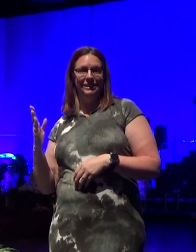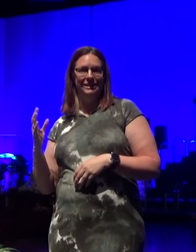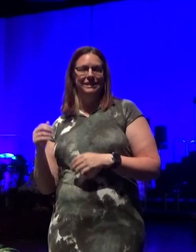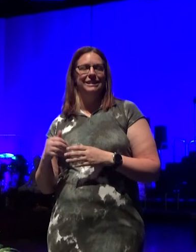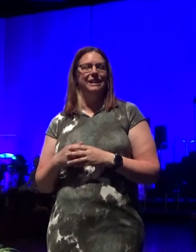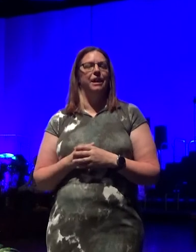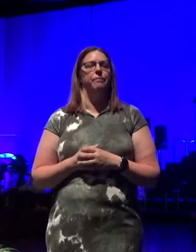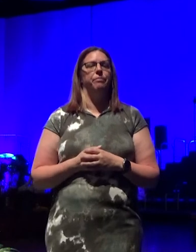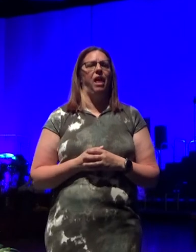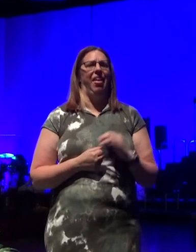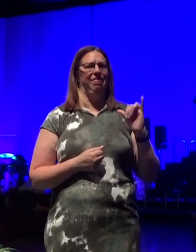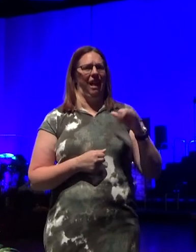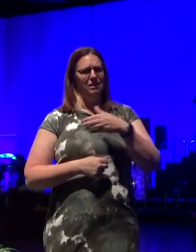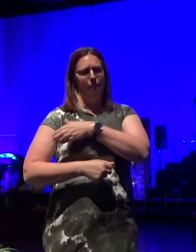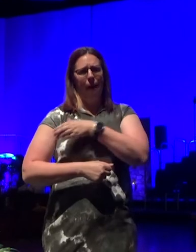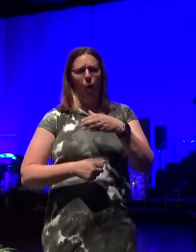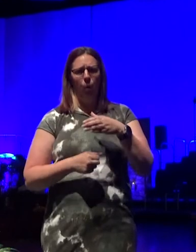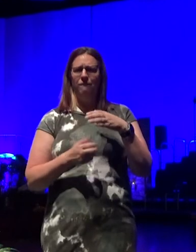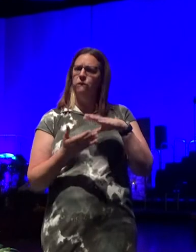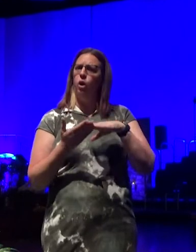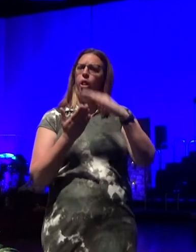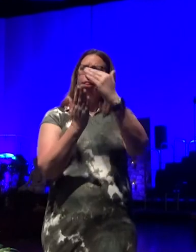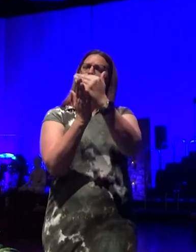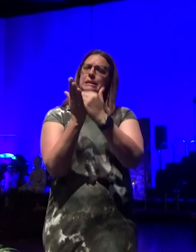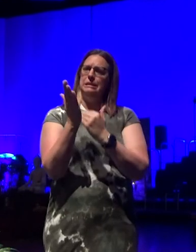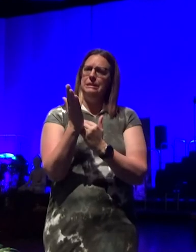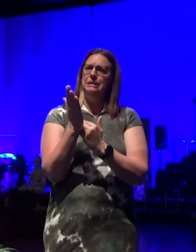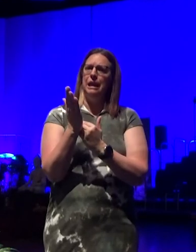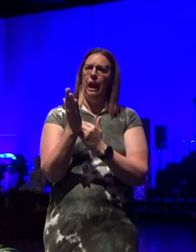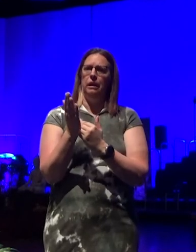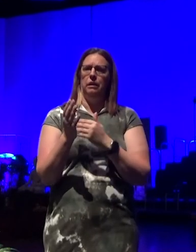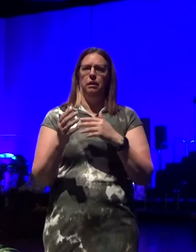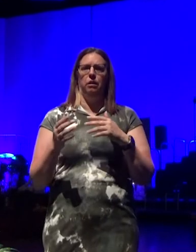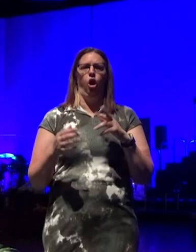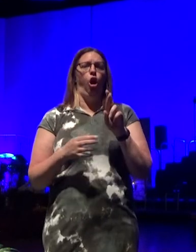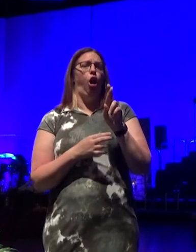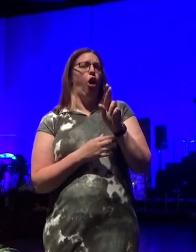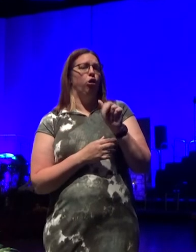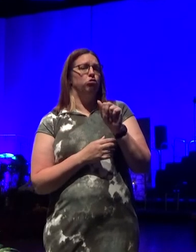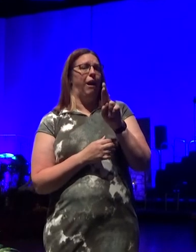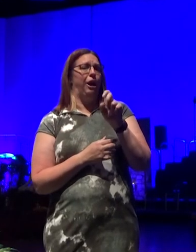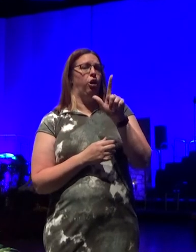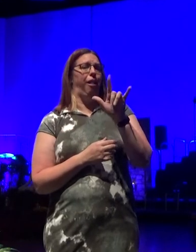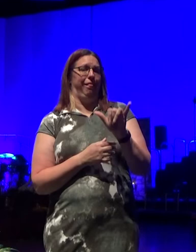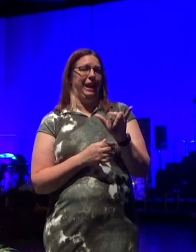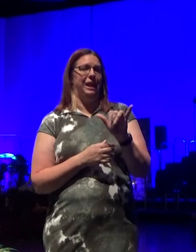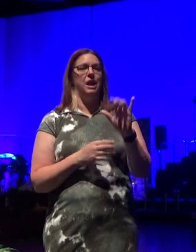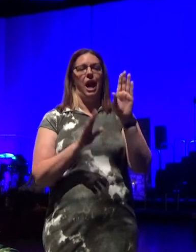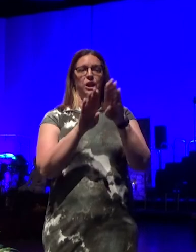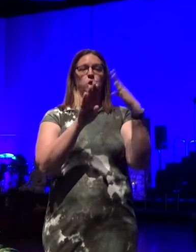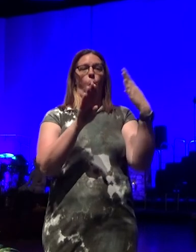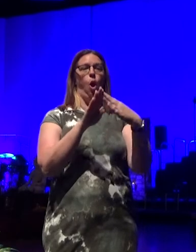the life of spiritual adventure, is that there's rarely a door that says, "Josh, come in this way."